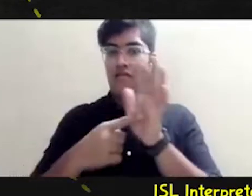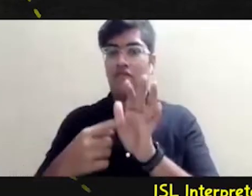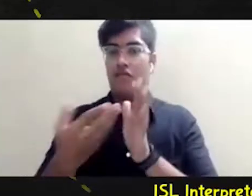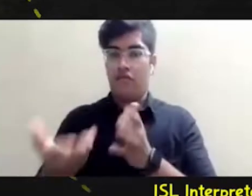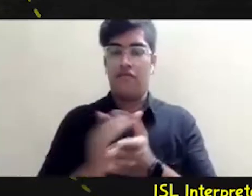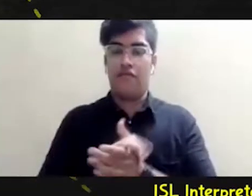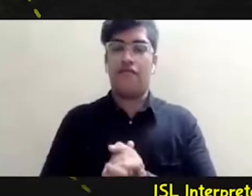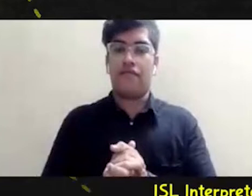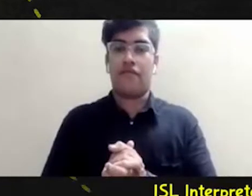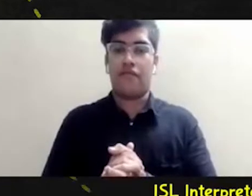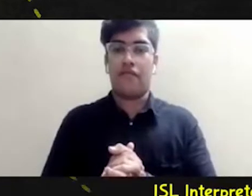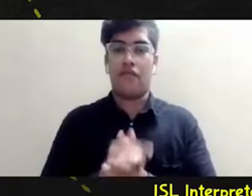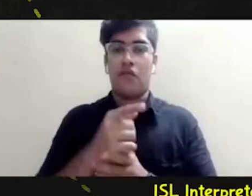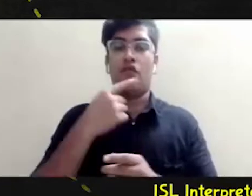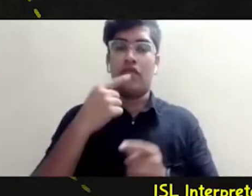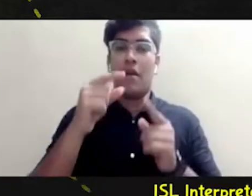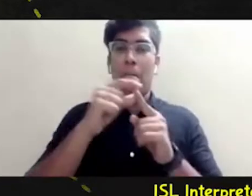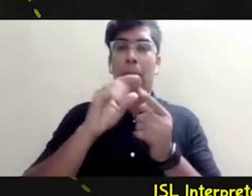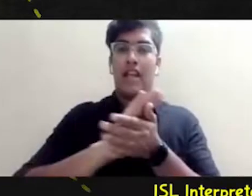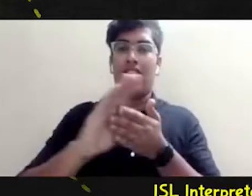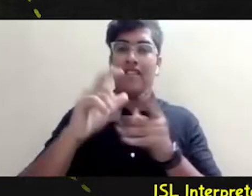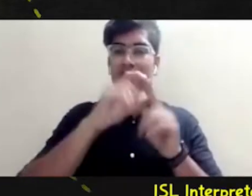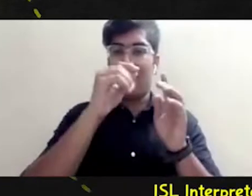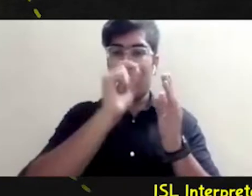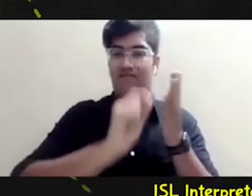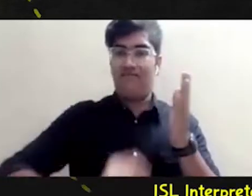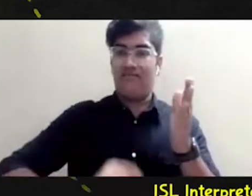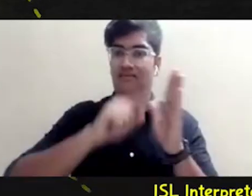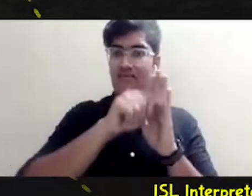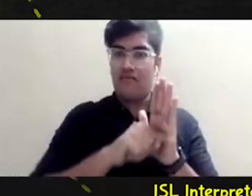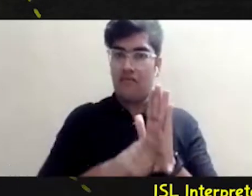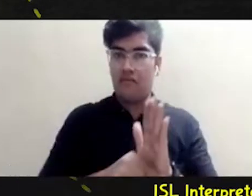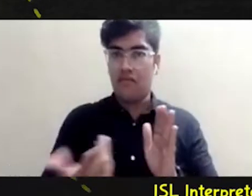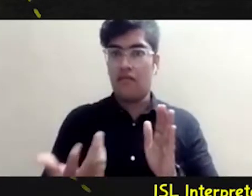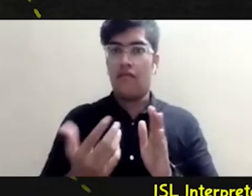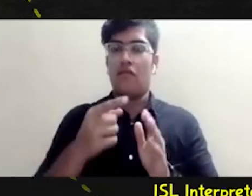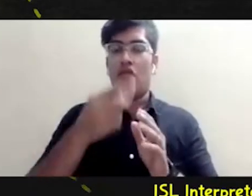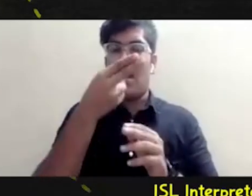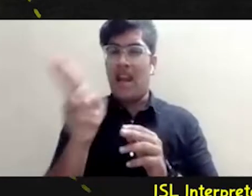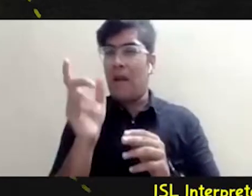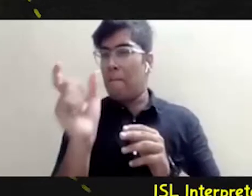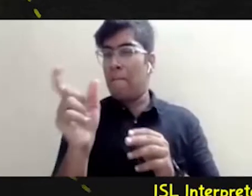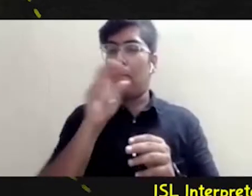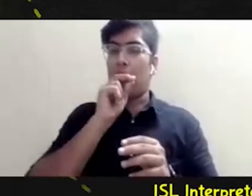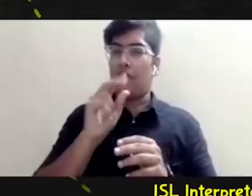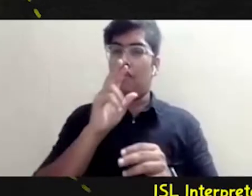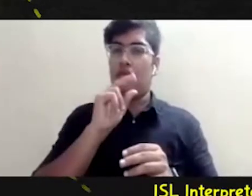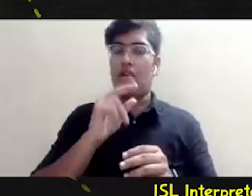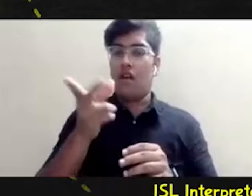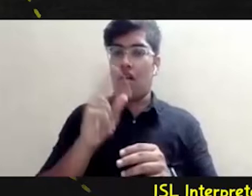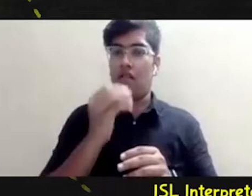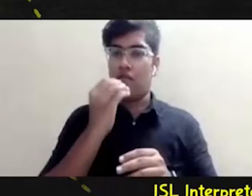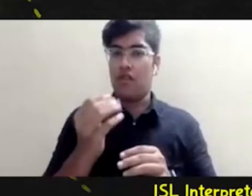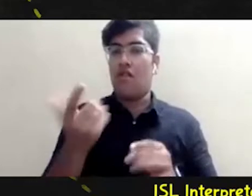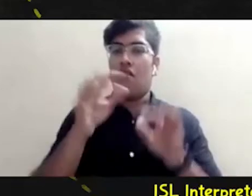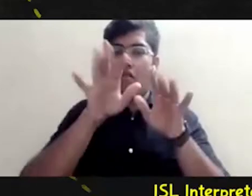were talking about the PhD thesis of somebody work, the writer's name. If you can just write that name in the